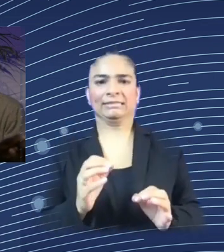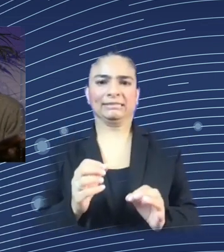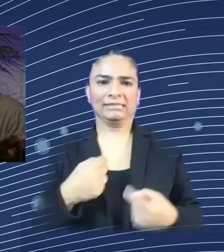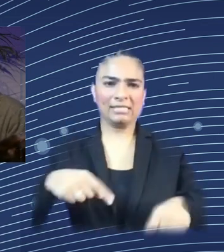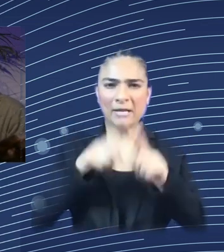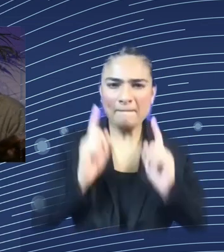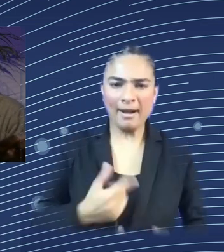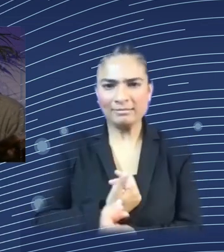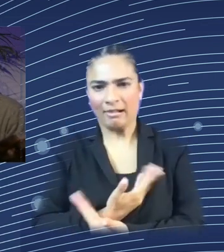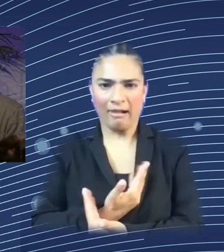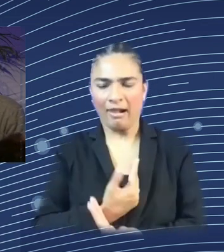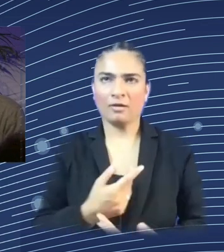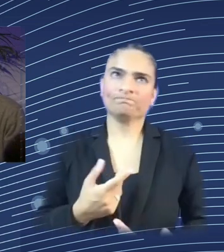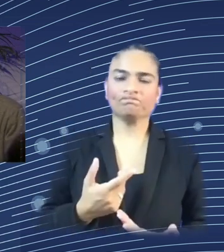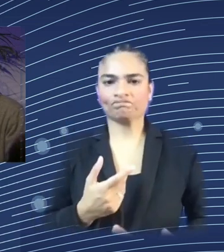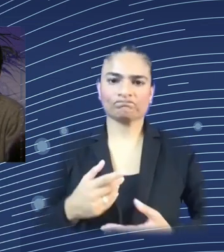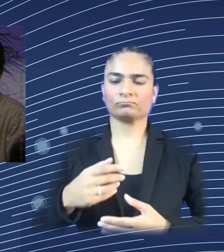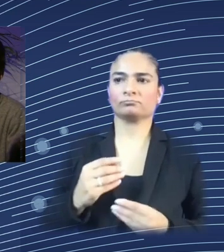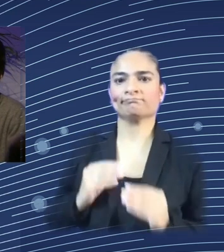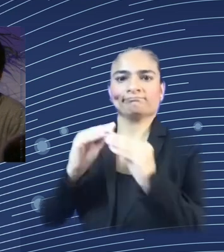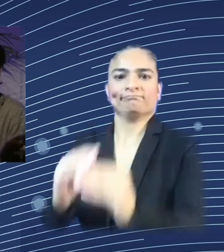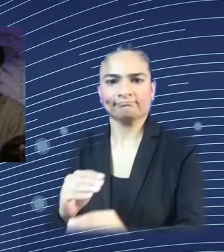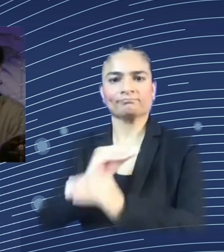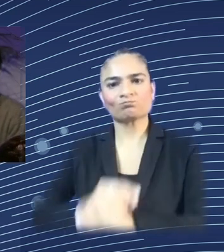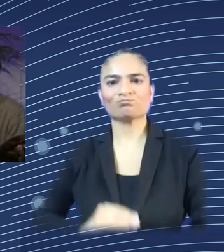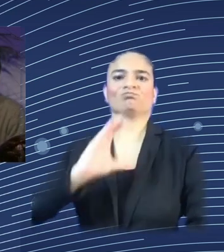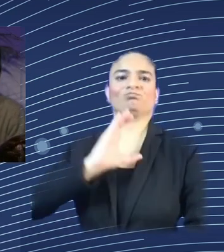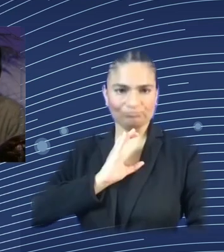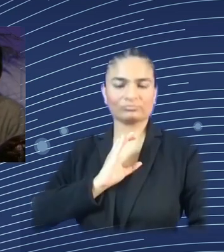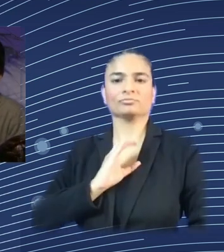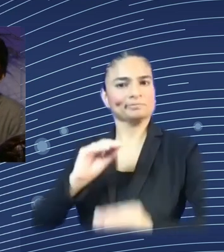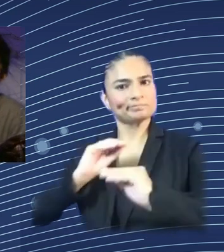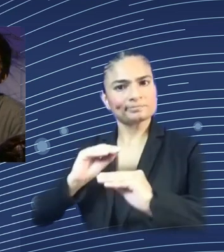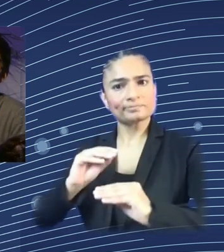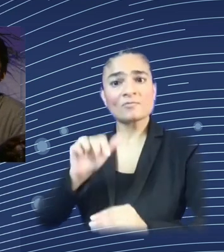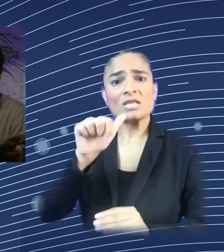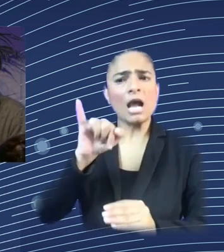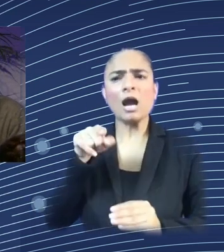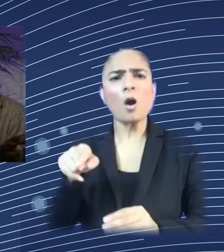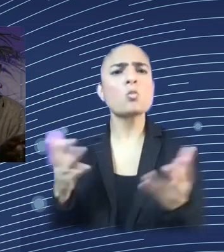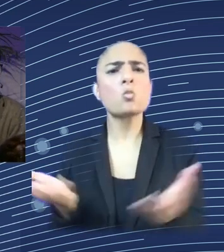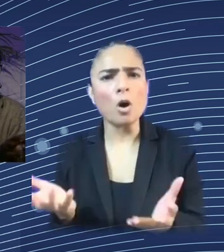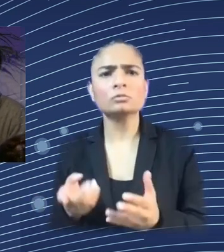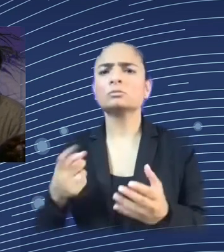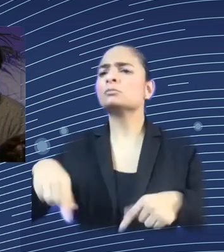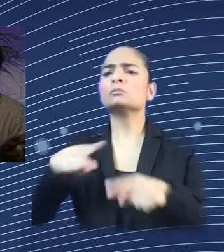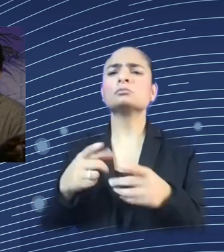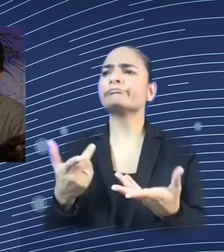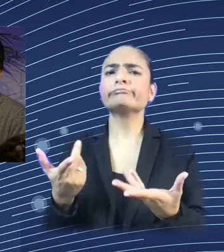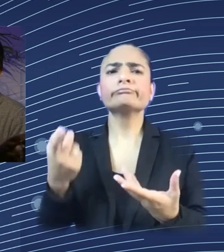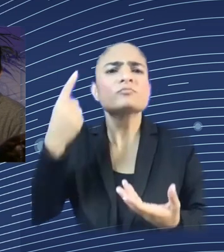accurate? And that's directly linked to the second challenge we have, which is model transparency. How do we make sure